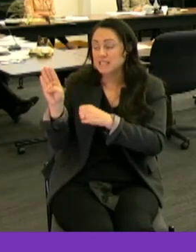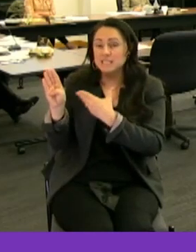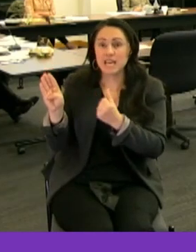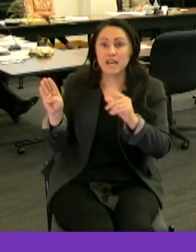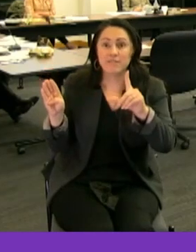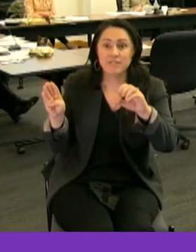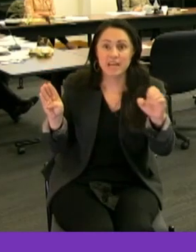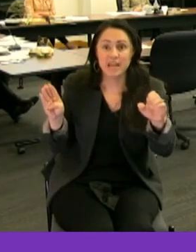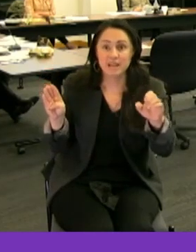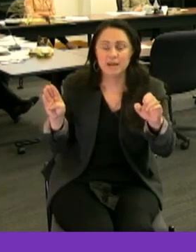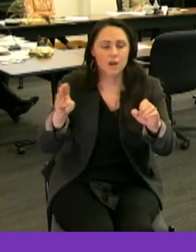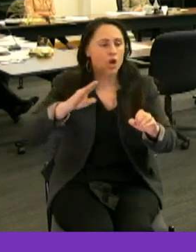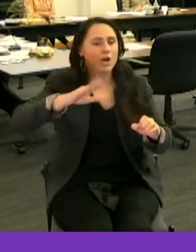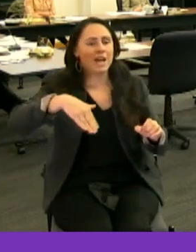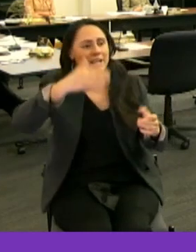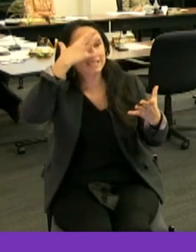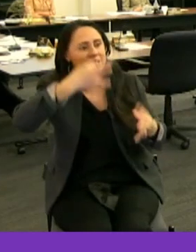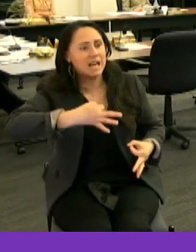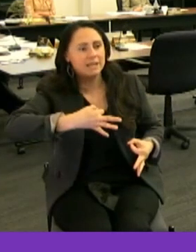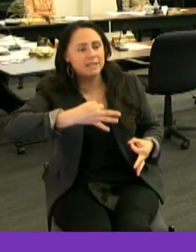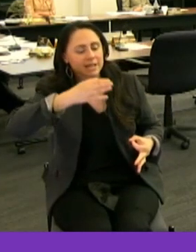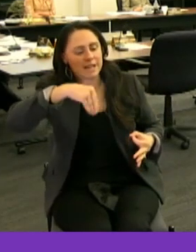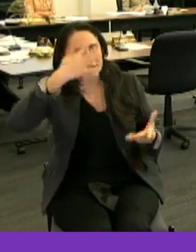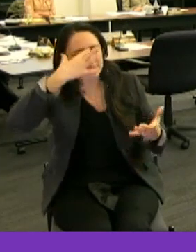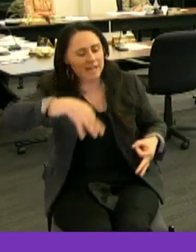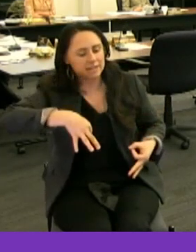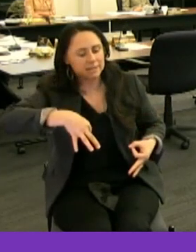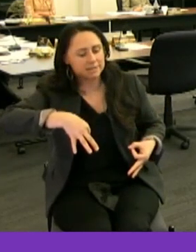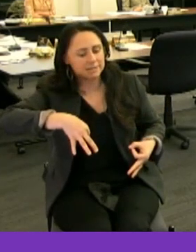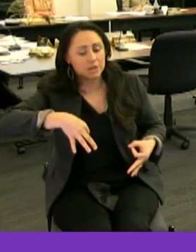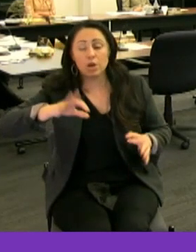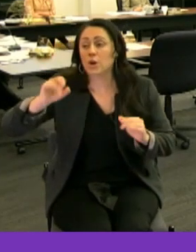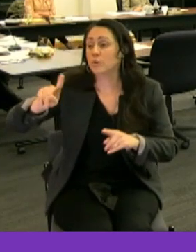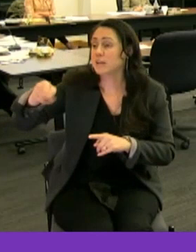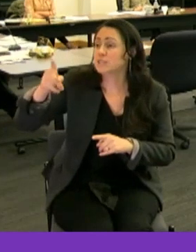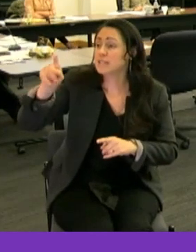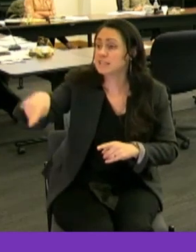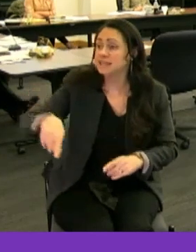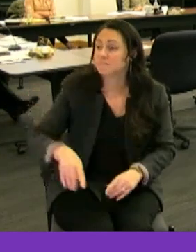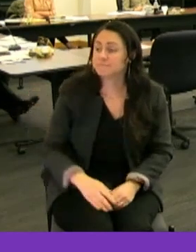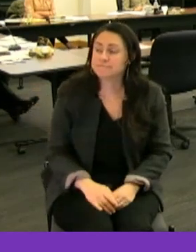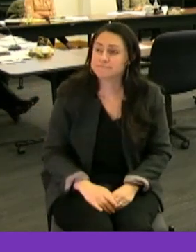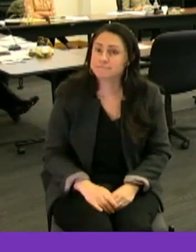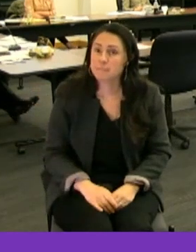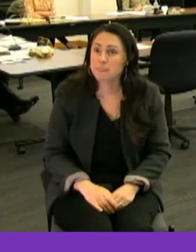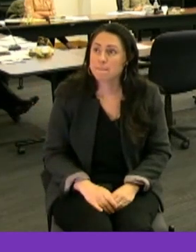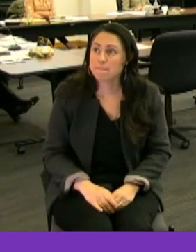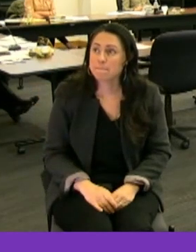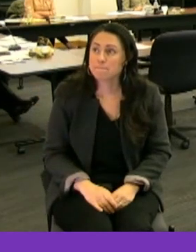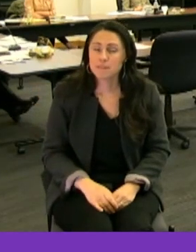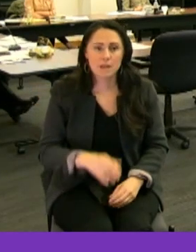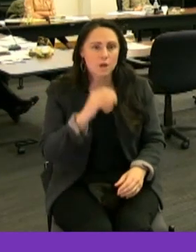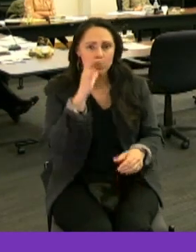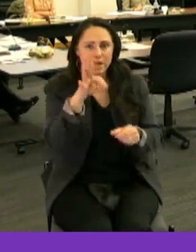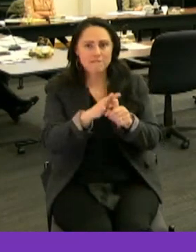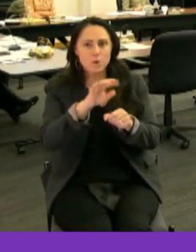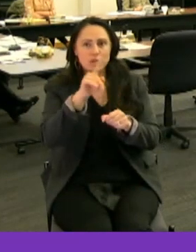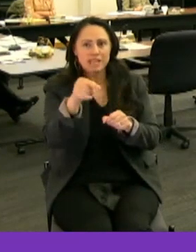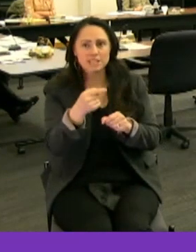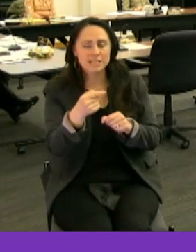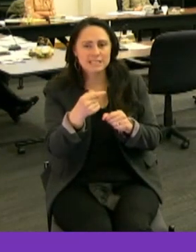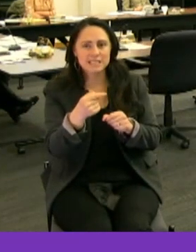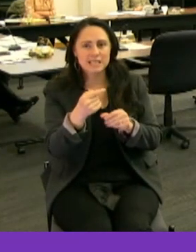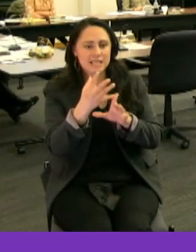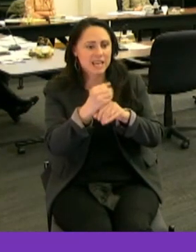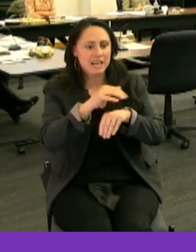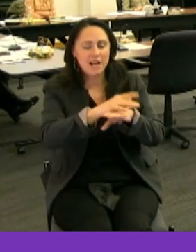Lee stand. We're not there yet. Okay. We're not there yet. Okay, just asking. We're not voting. It's just going to get on